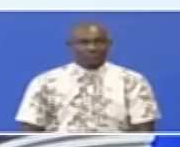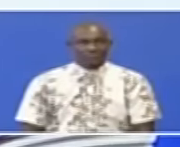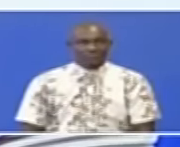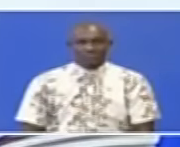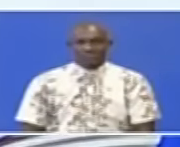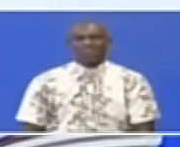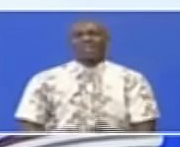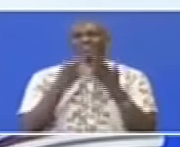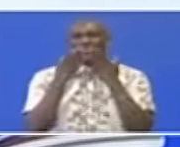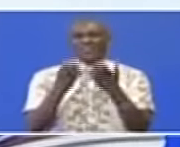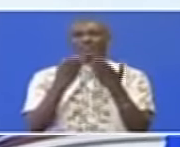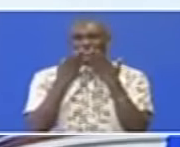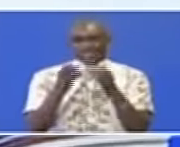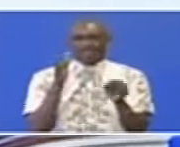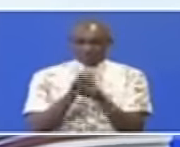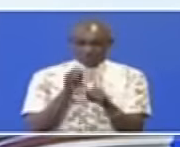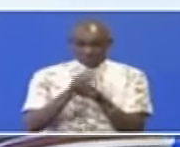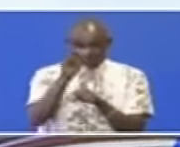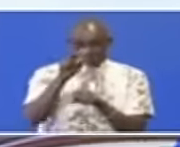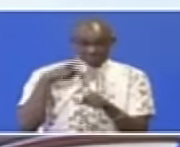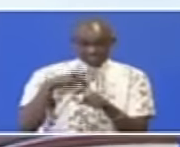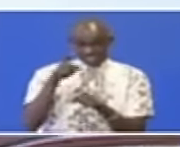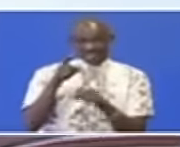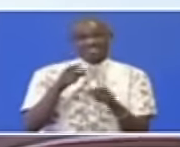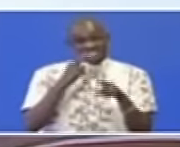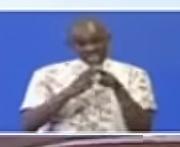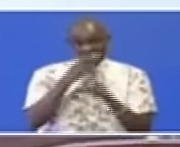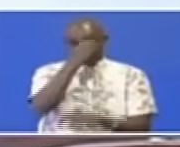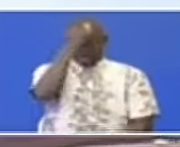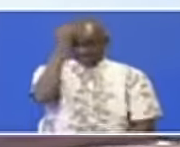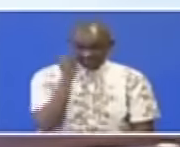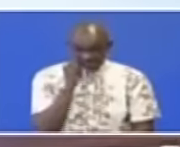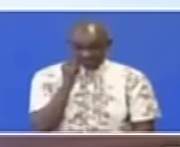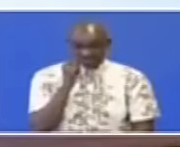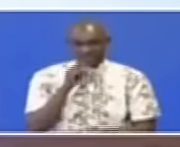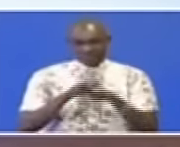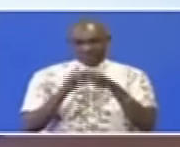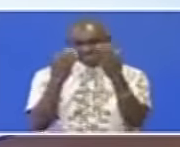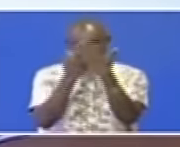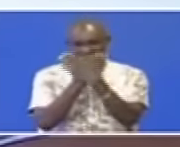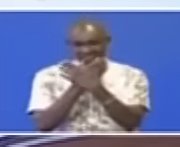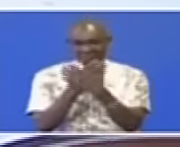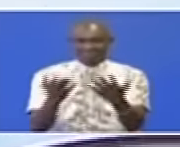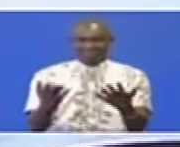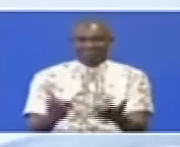Well, thank you very much for watching the Weekend Prime. My name is Najma Ismail. Have a lovely evening.